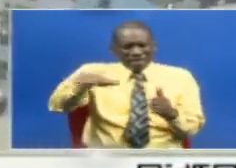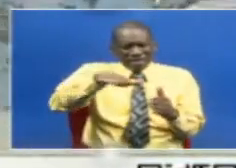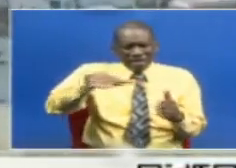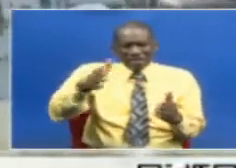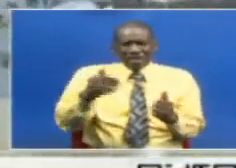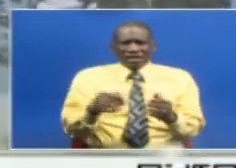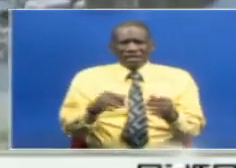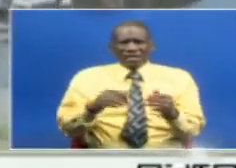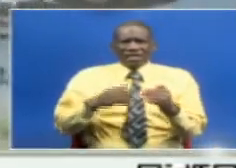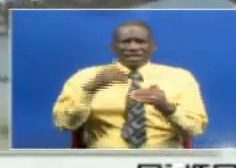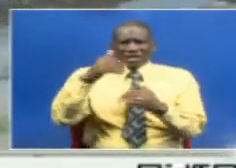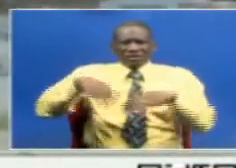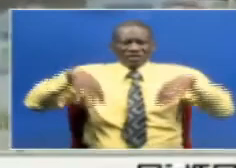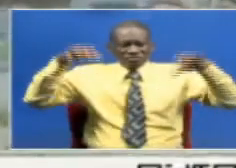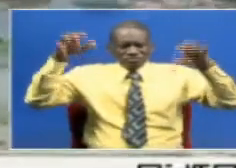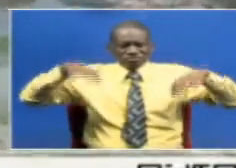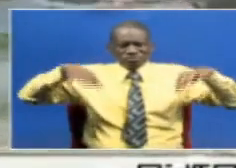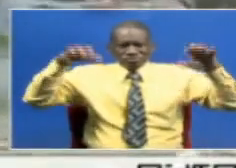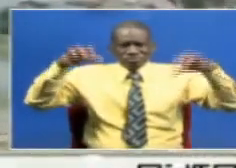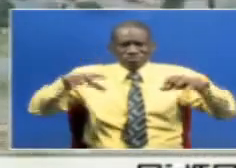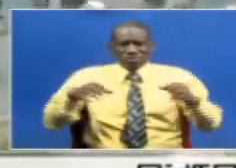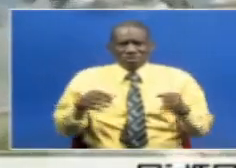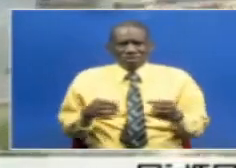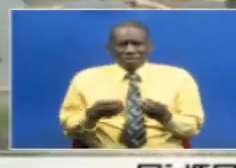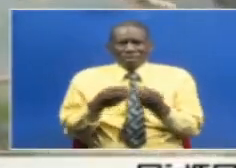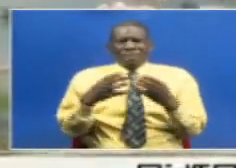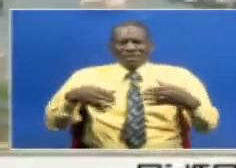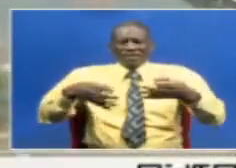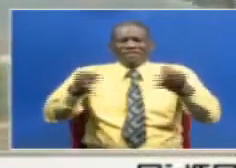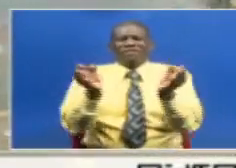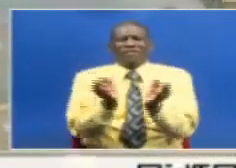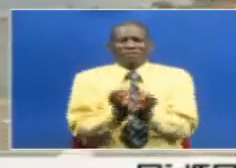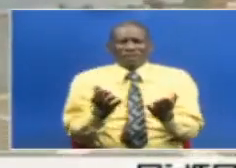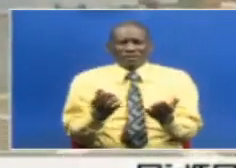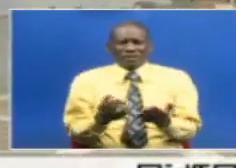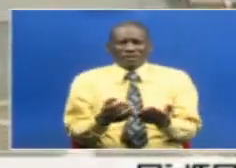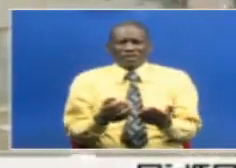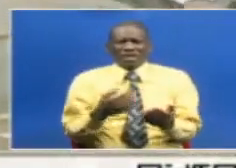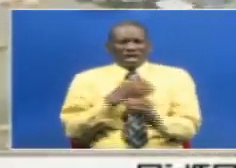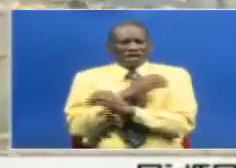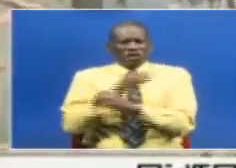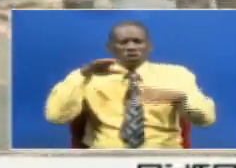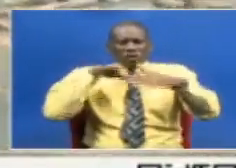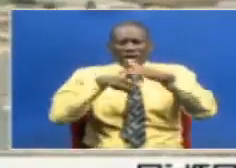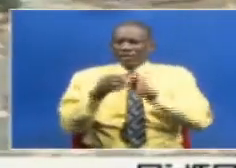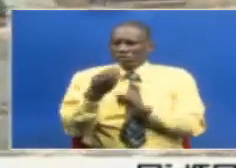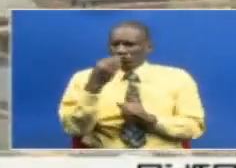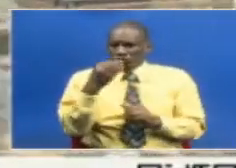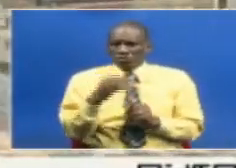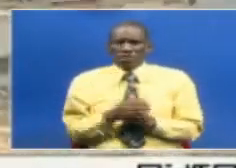the aftermath of the heavy rains, numerous families were left homeless and without access to food.